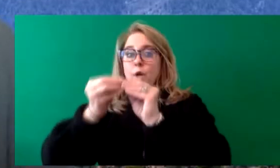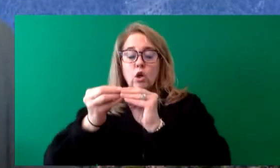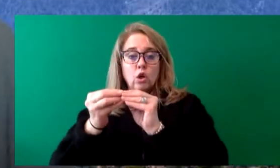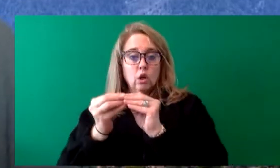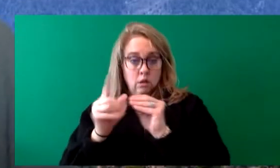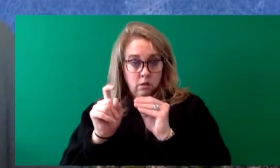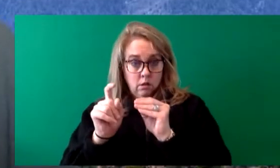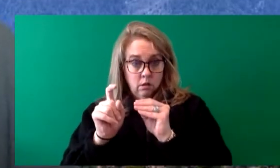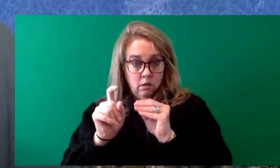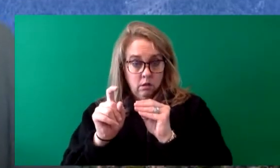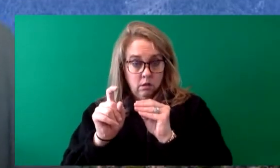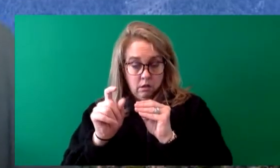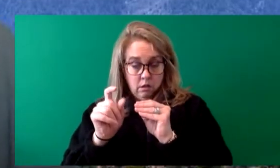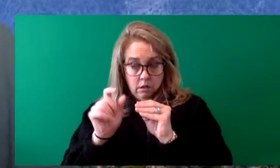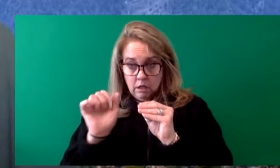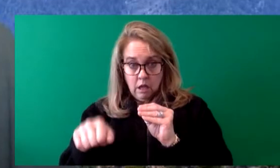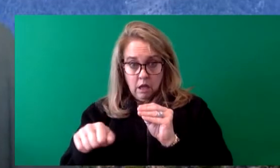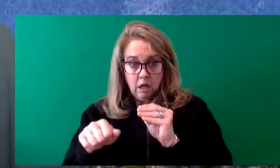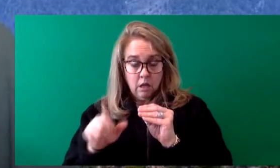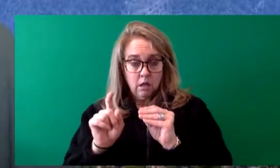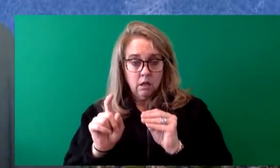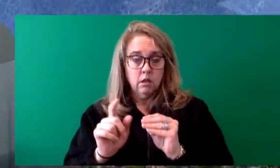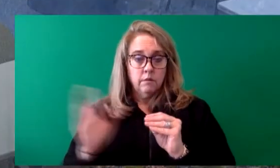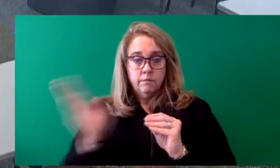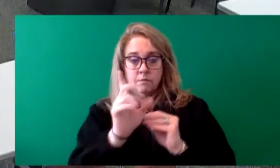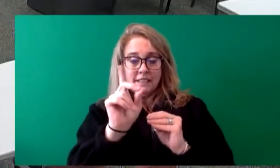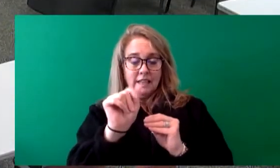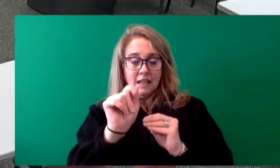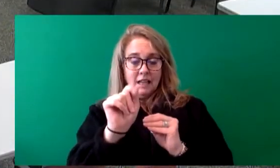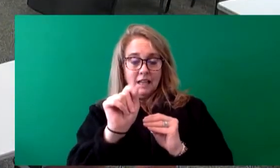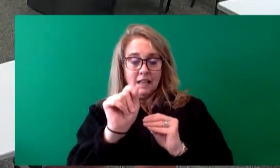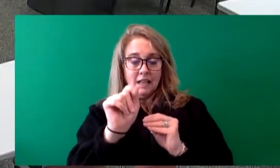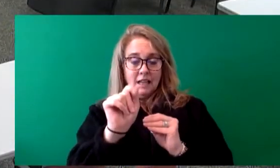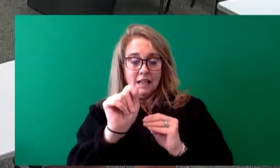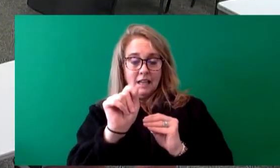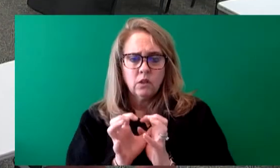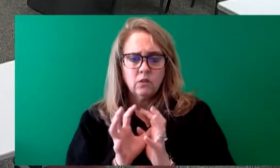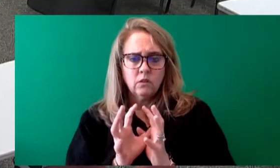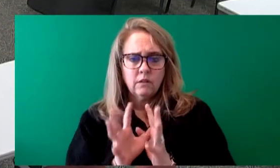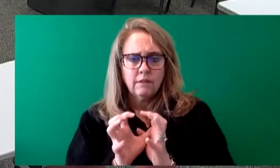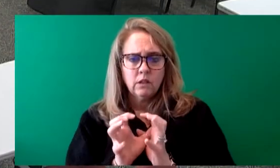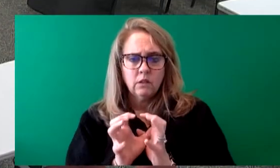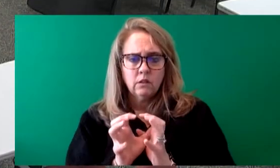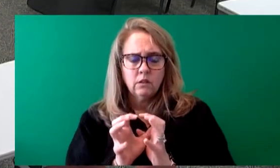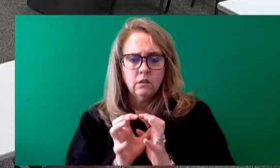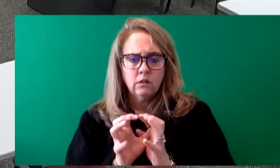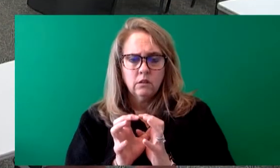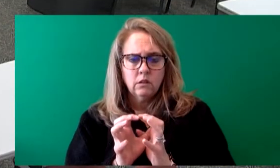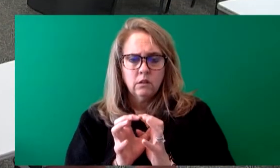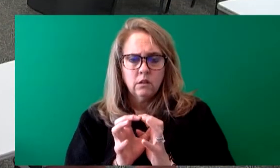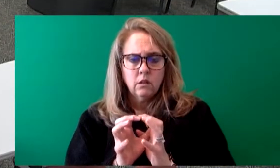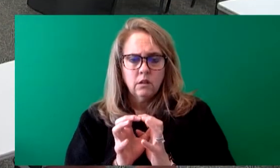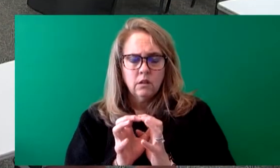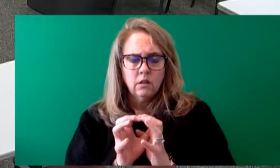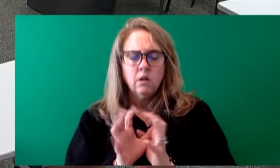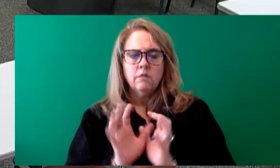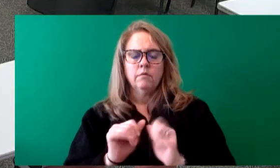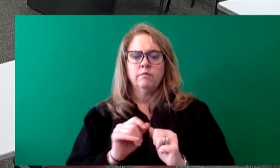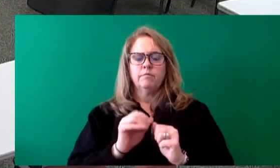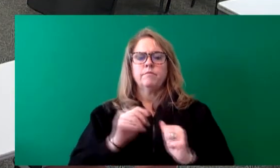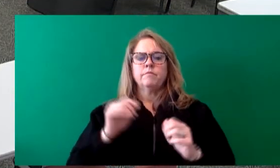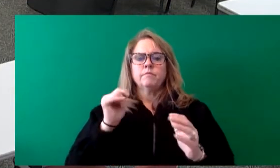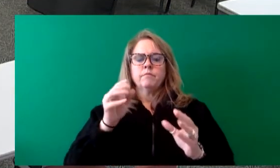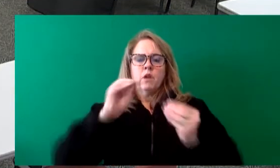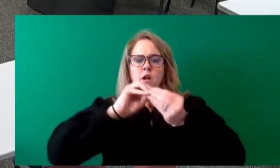it change to that date range. All right. So my probably recommendation would